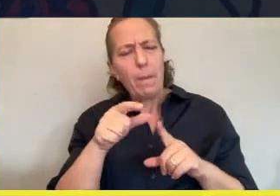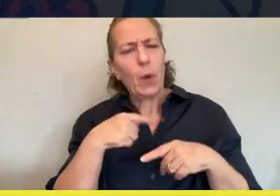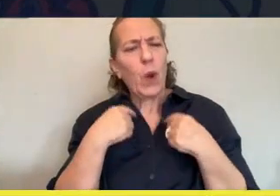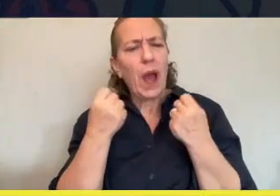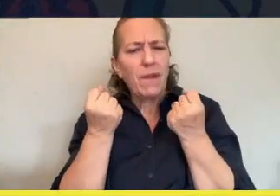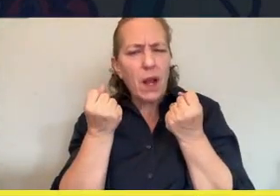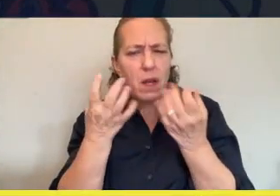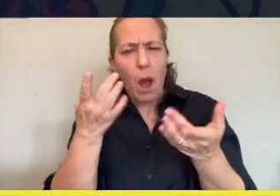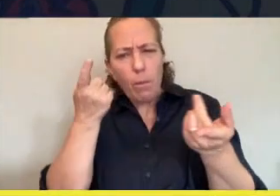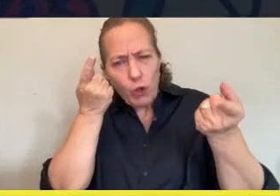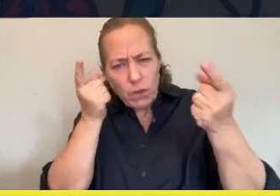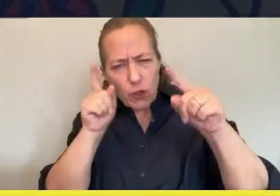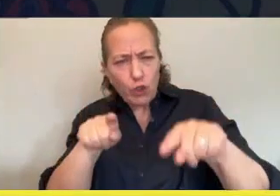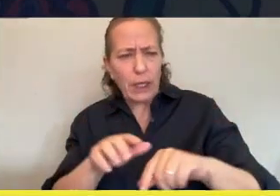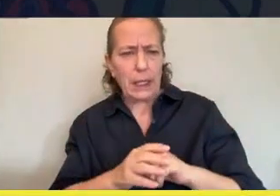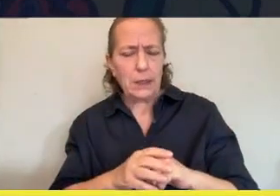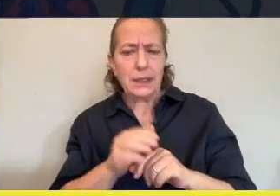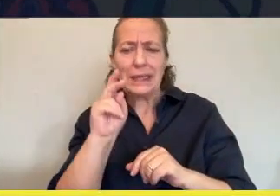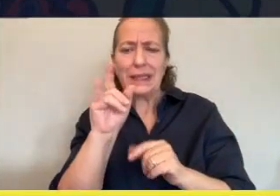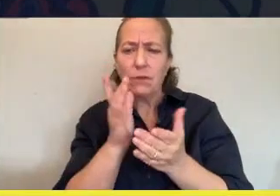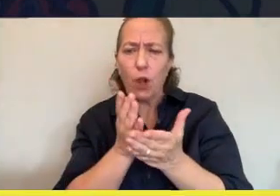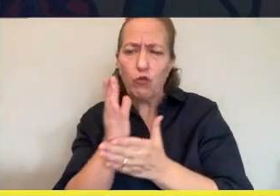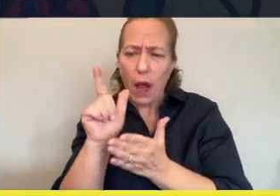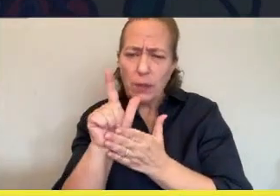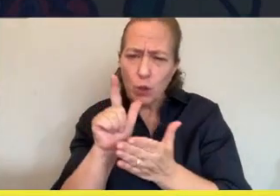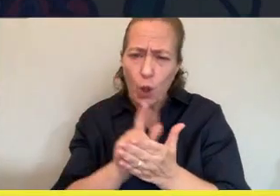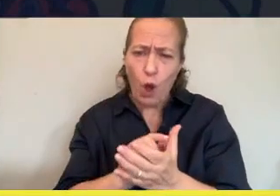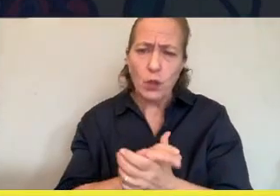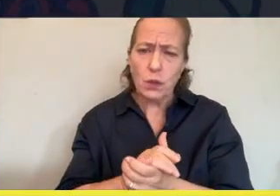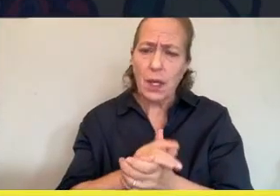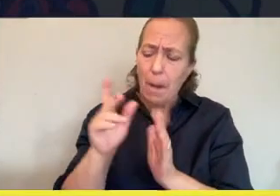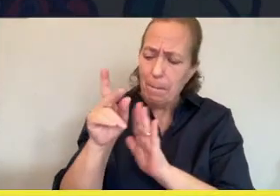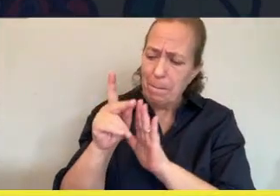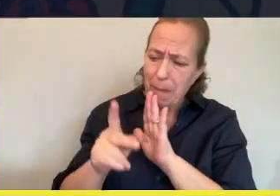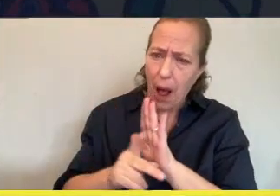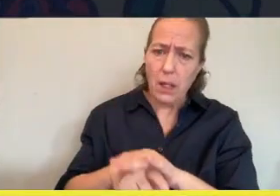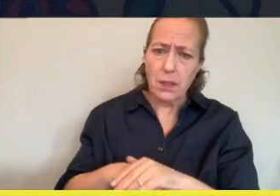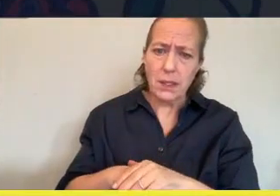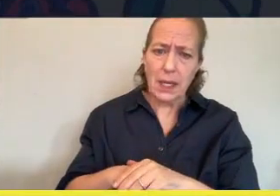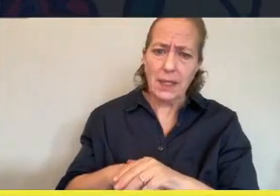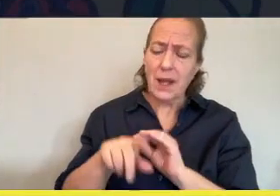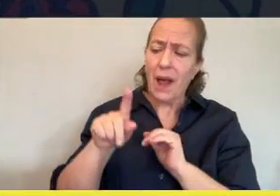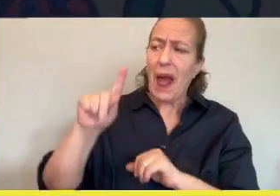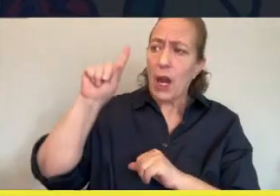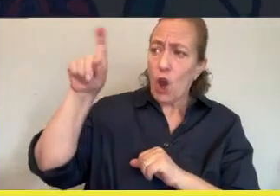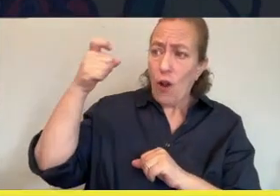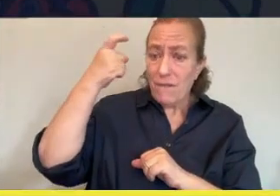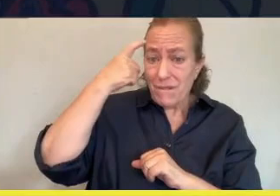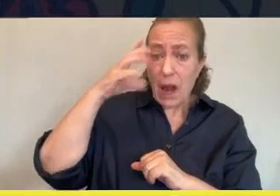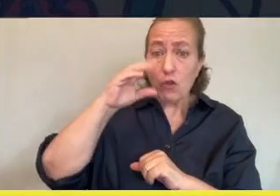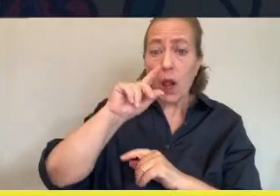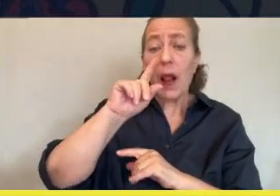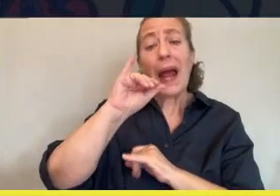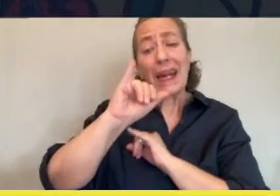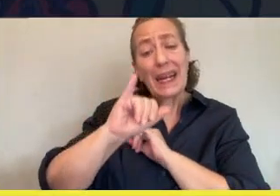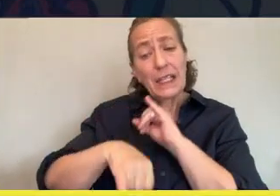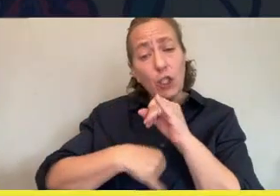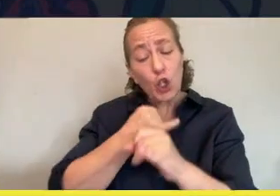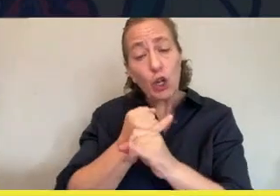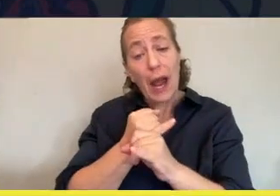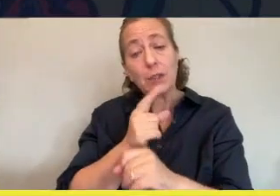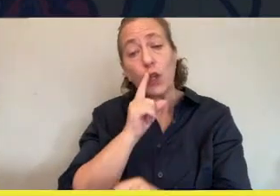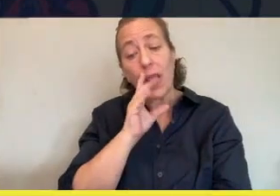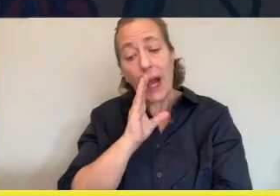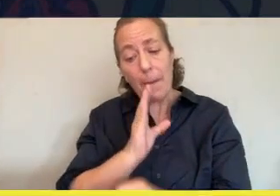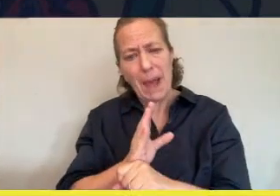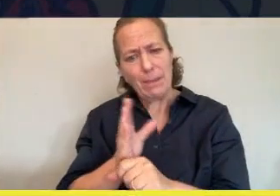civil rights laws, and policies serving as federal and international commitments that exist to